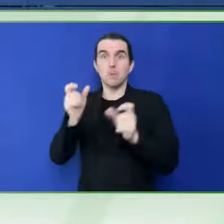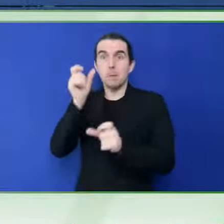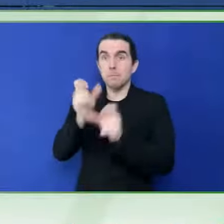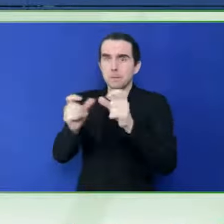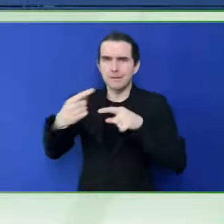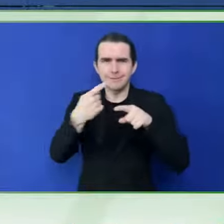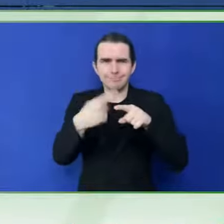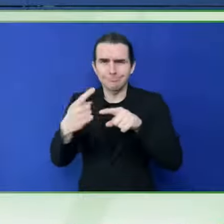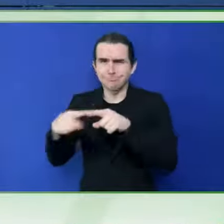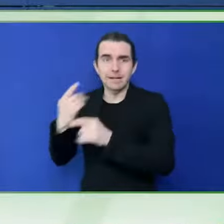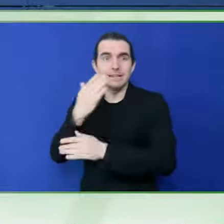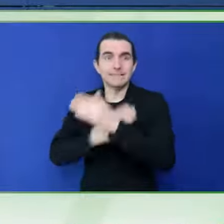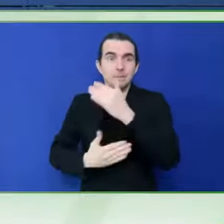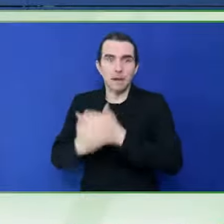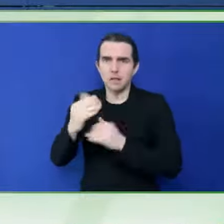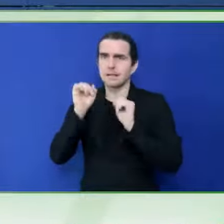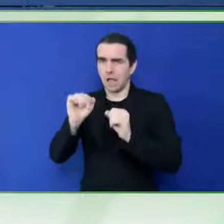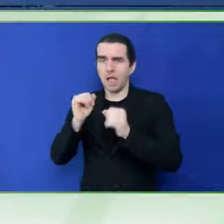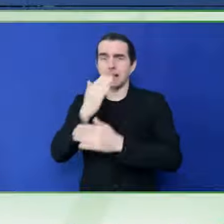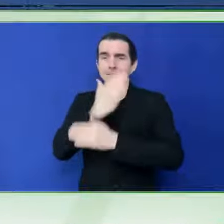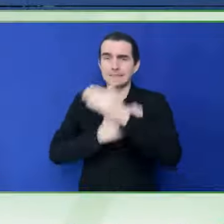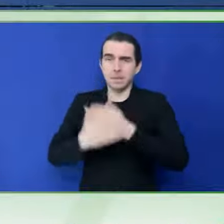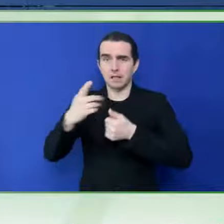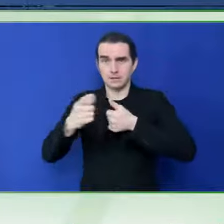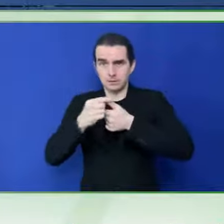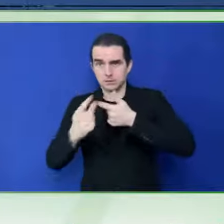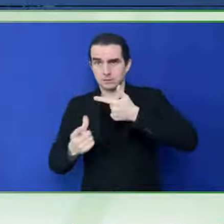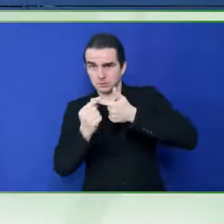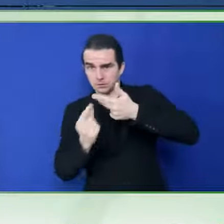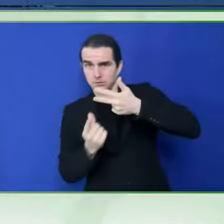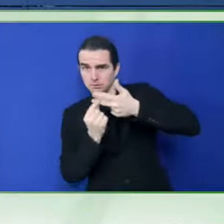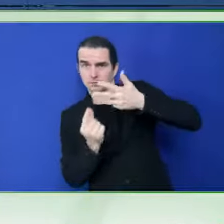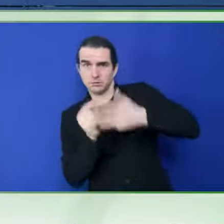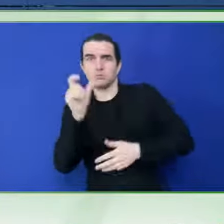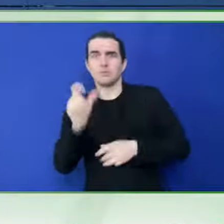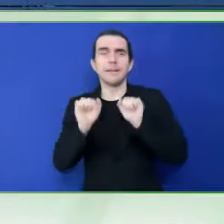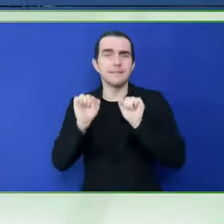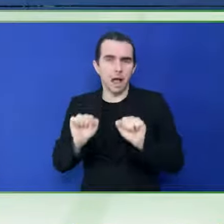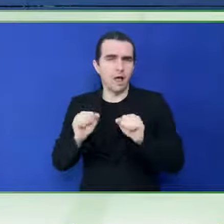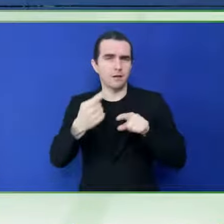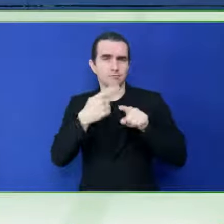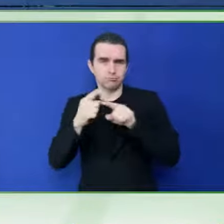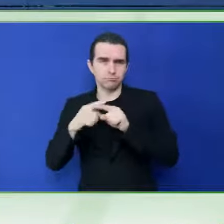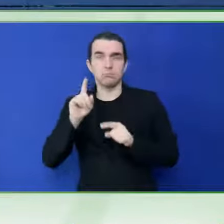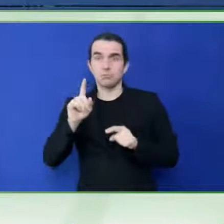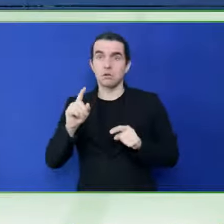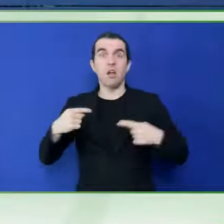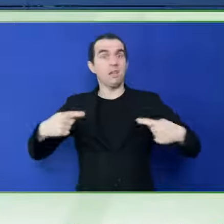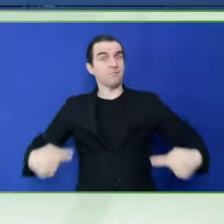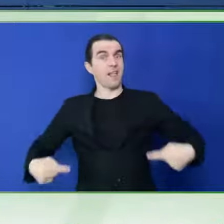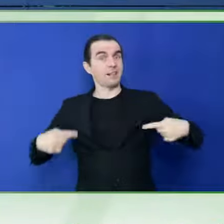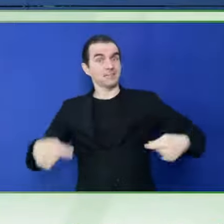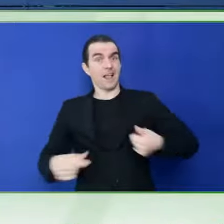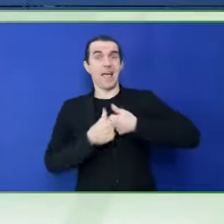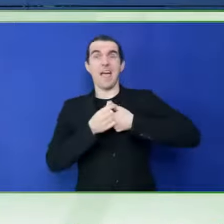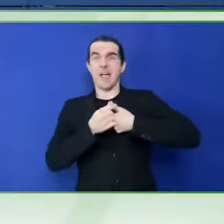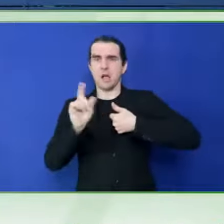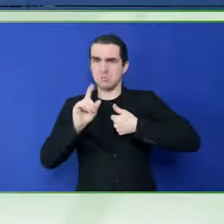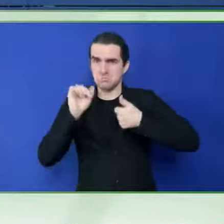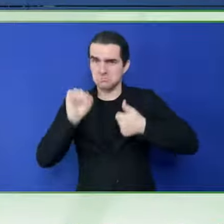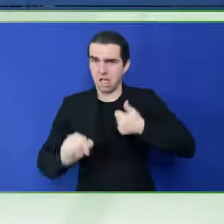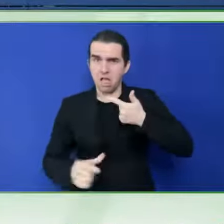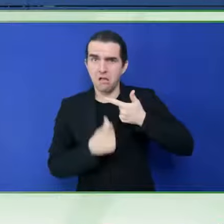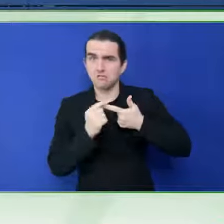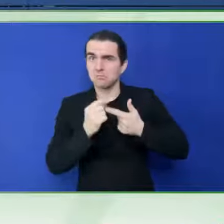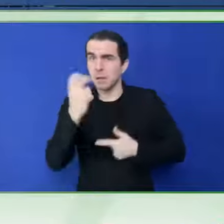The benefits to a venue to adopt these is that it gives them access to a latent market, which we estimate at about 200 to